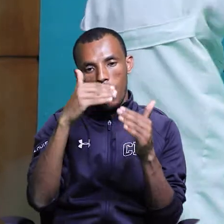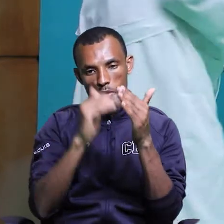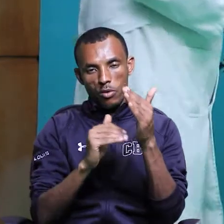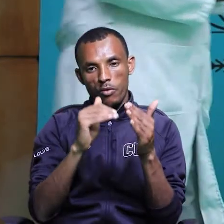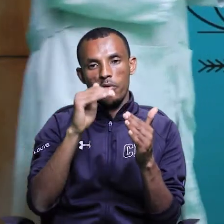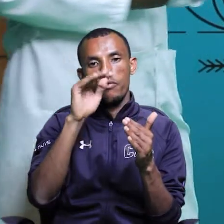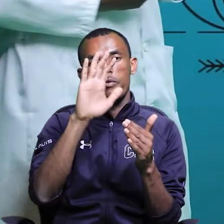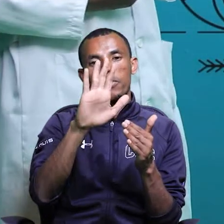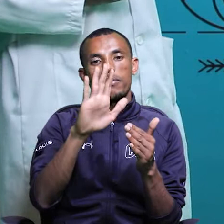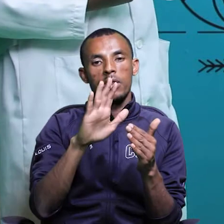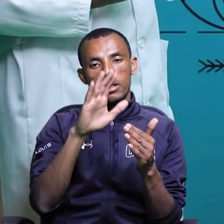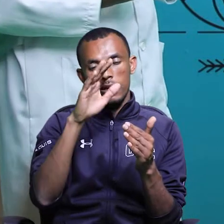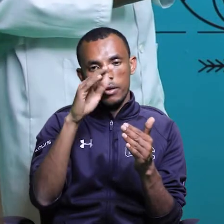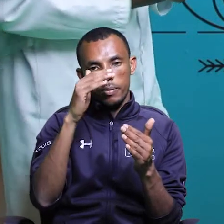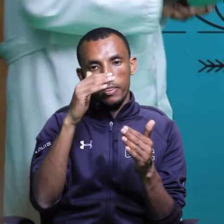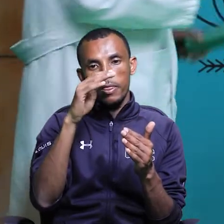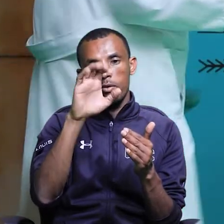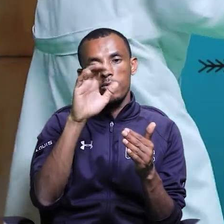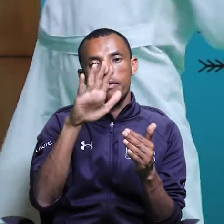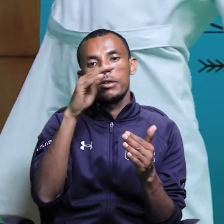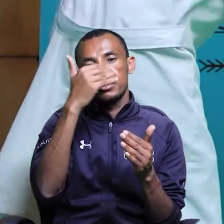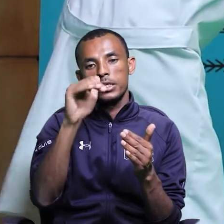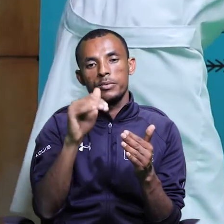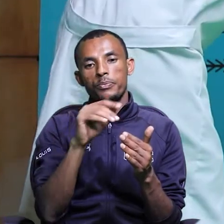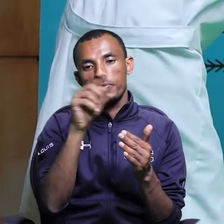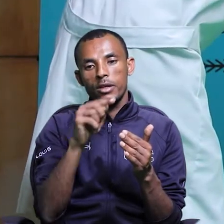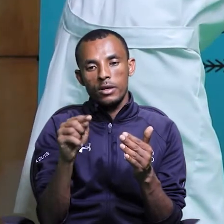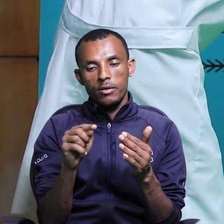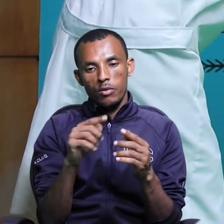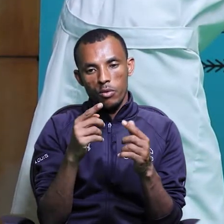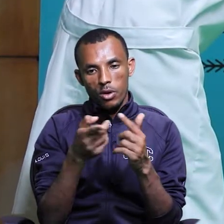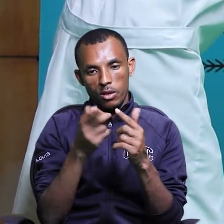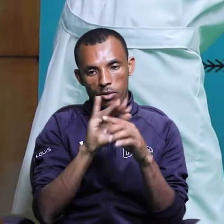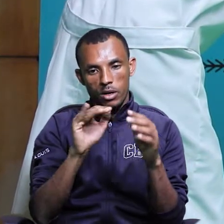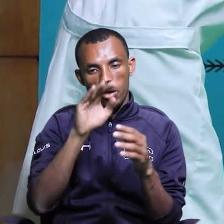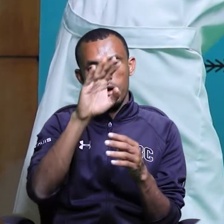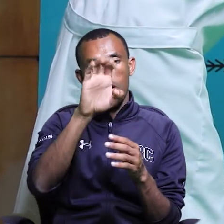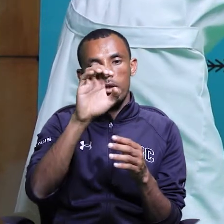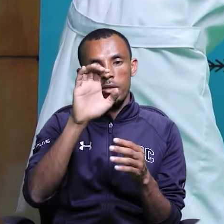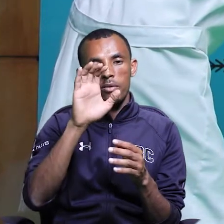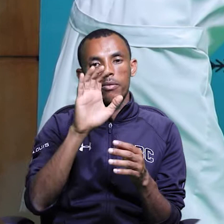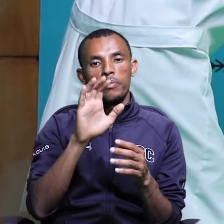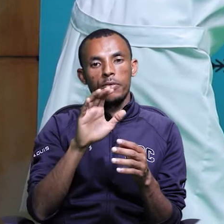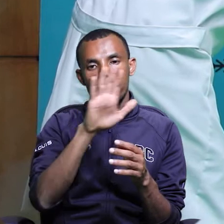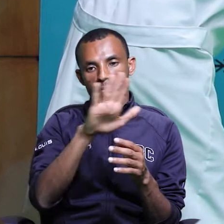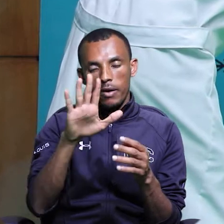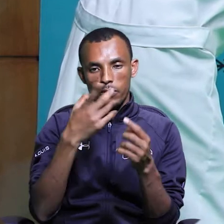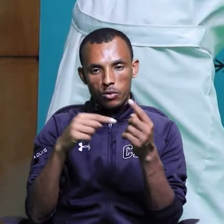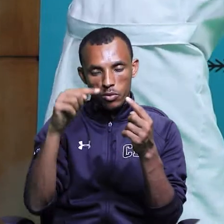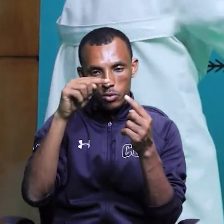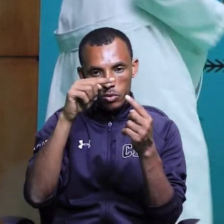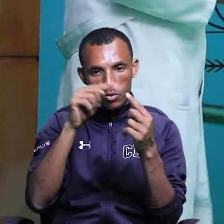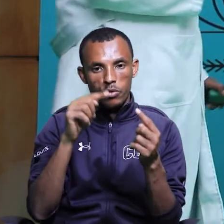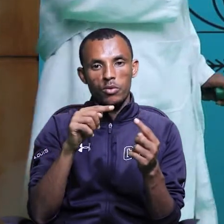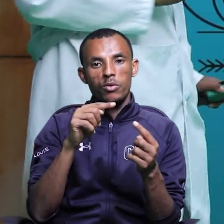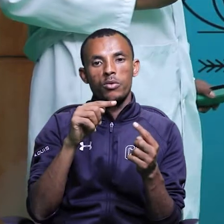class. This one group. Second, from 55 out to 64, this is the second class.